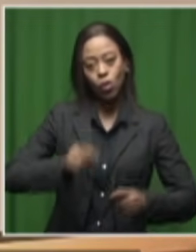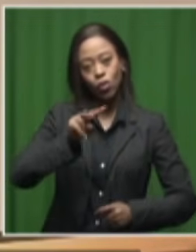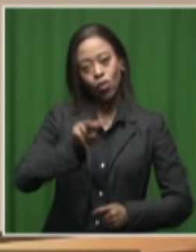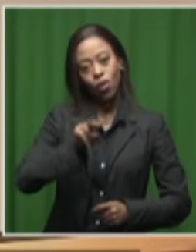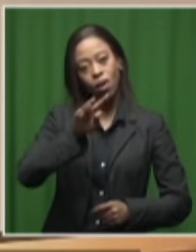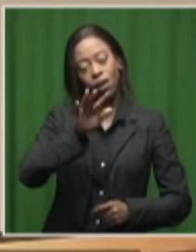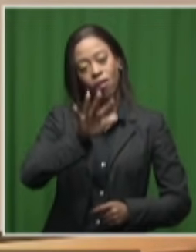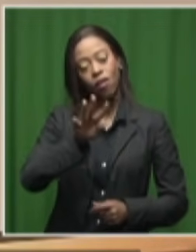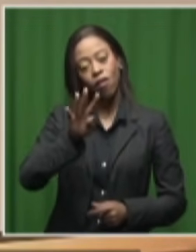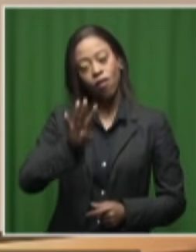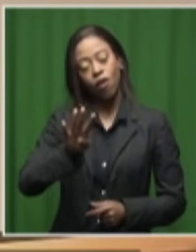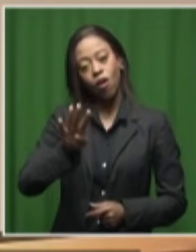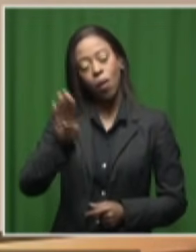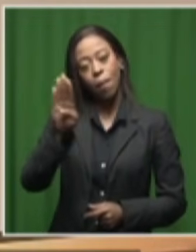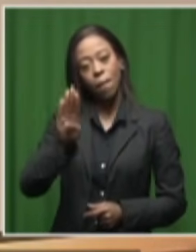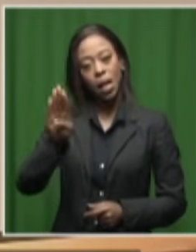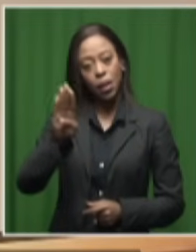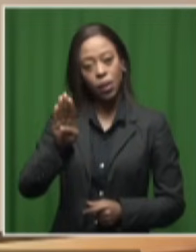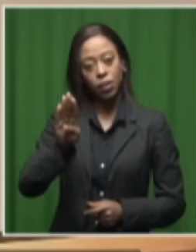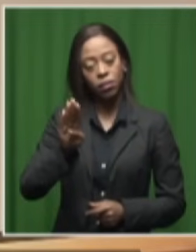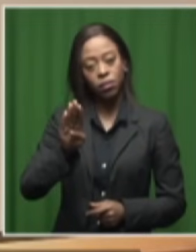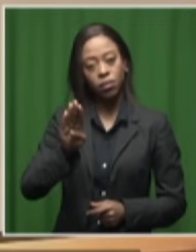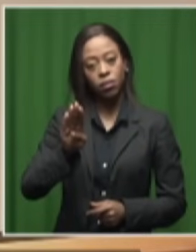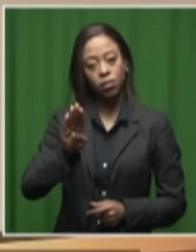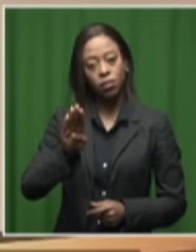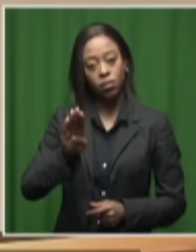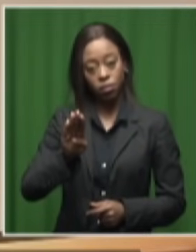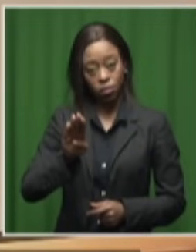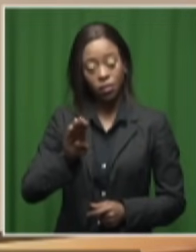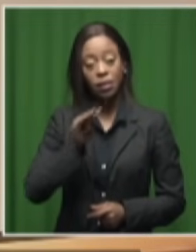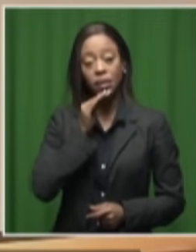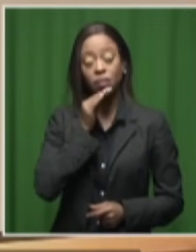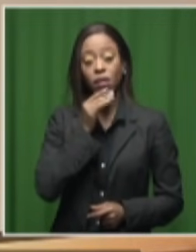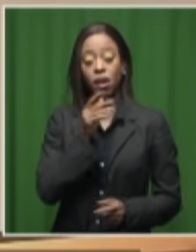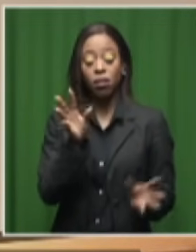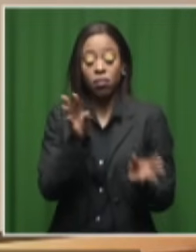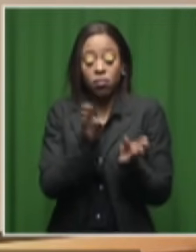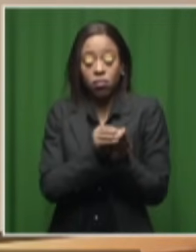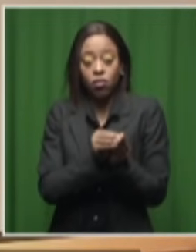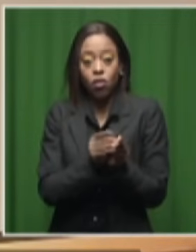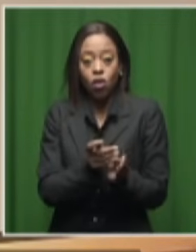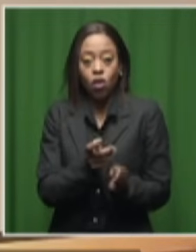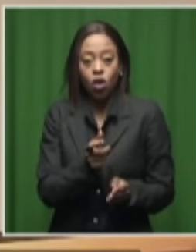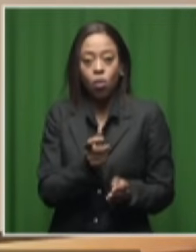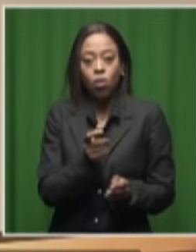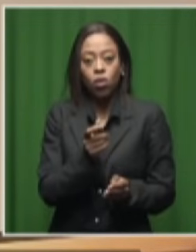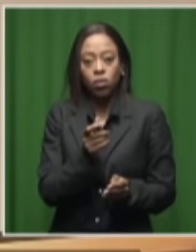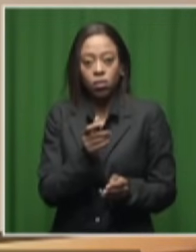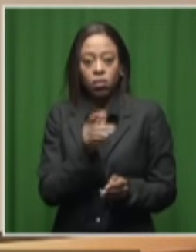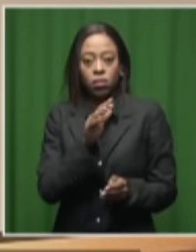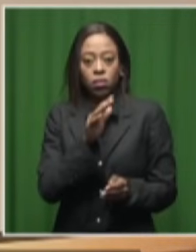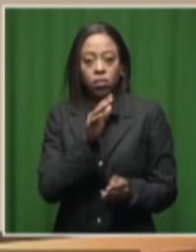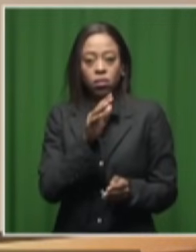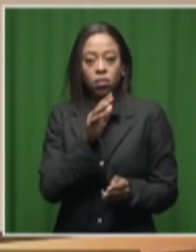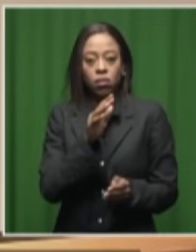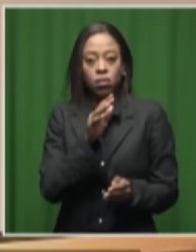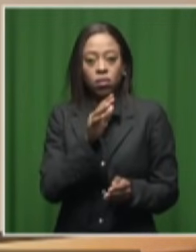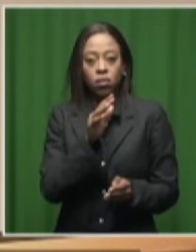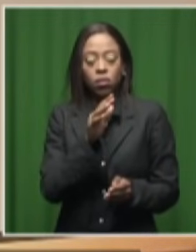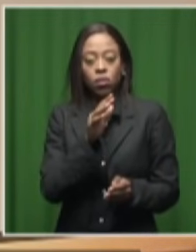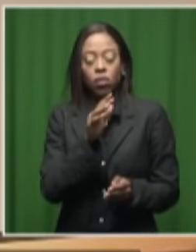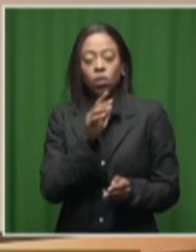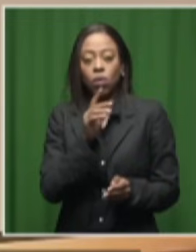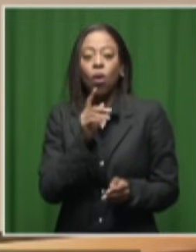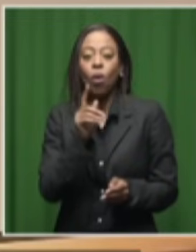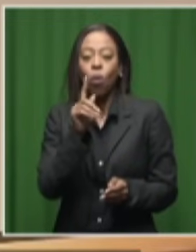rand. Put together, it's almost R500 billion that we've been putting into ESCOM. The question, are